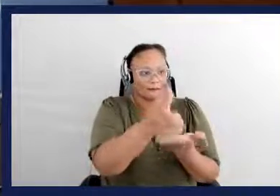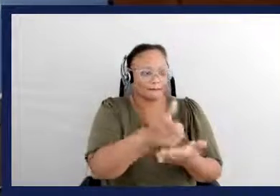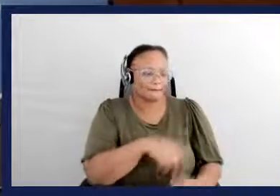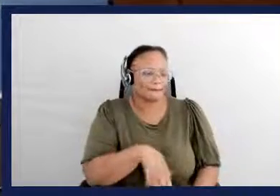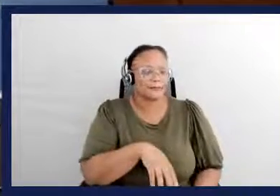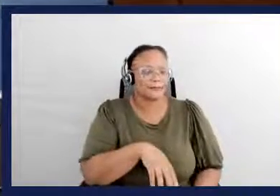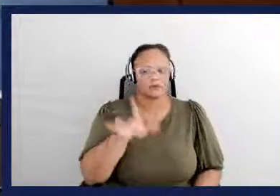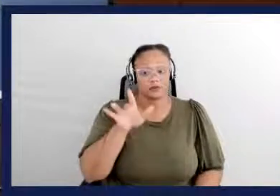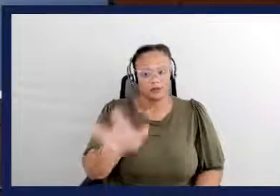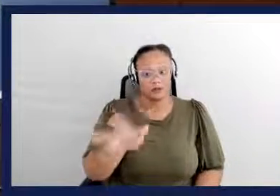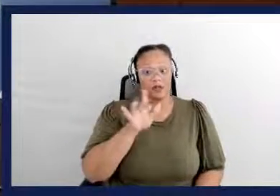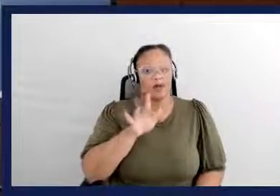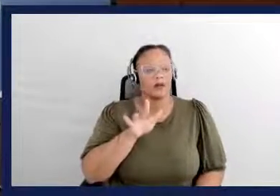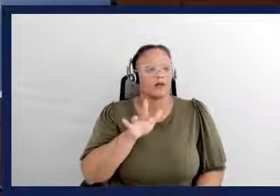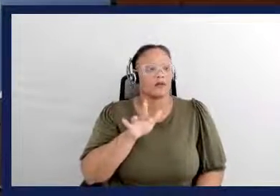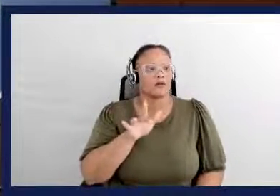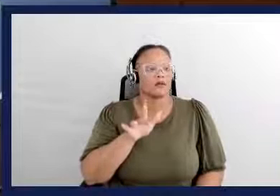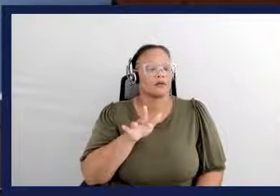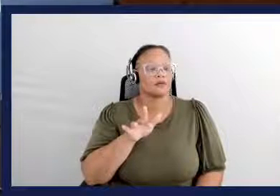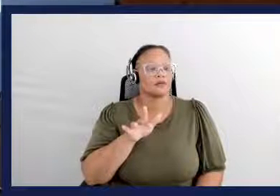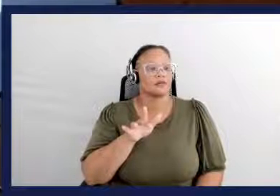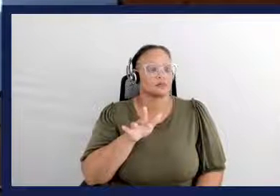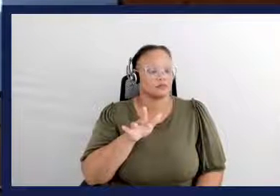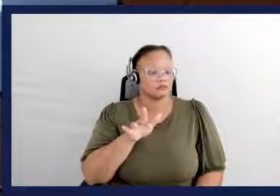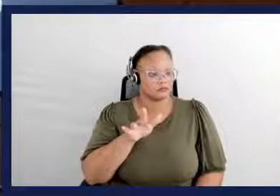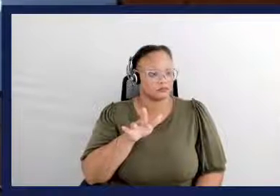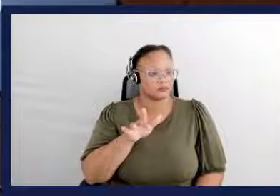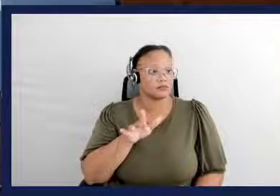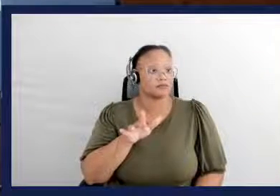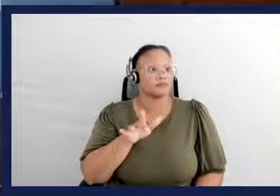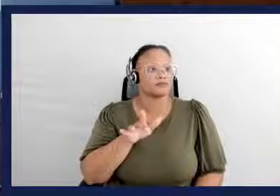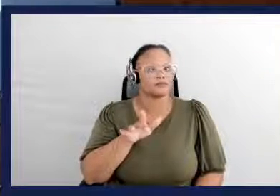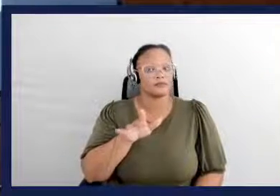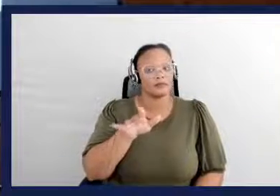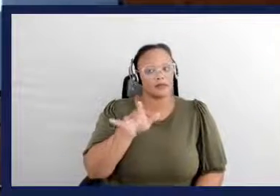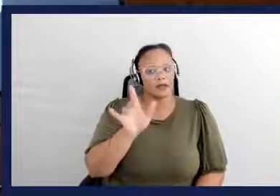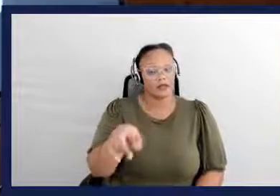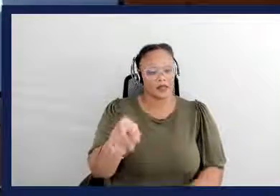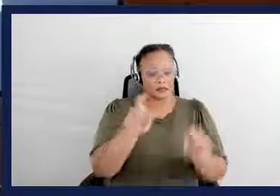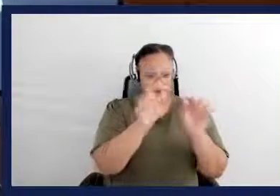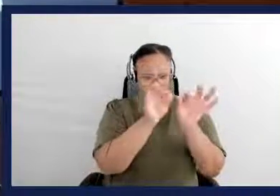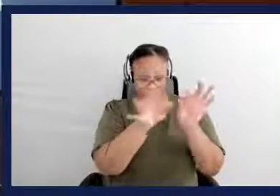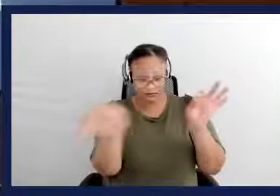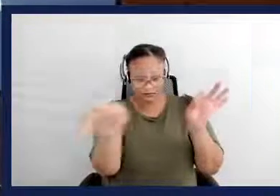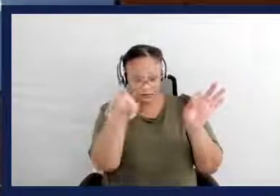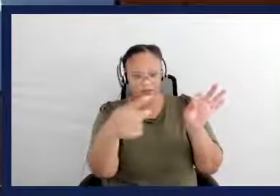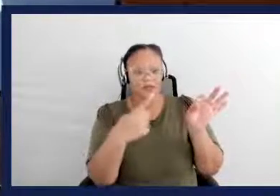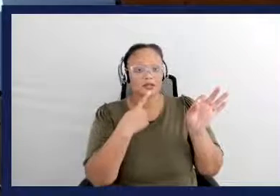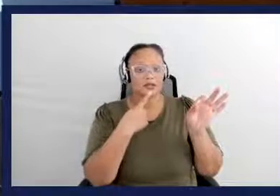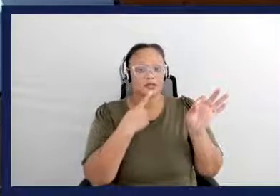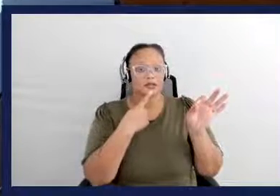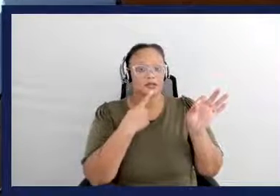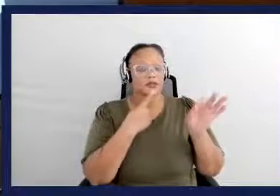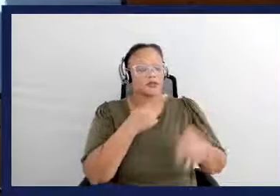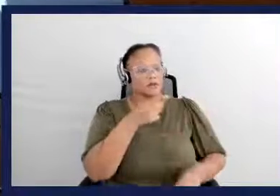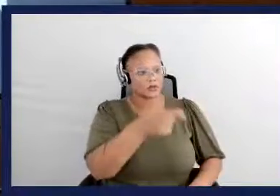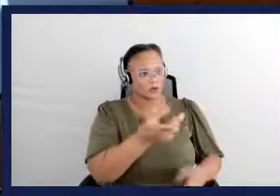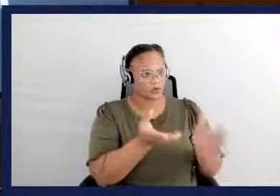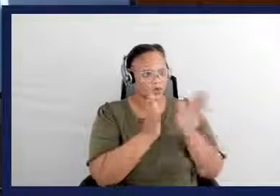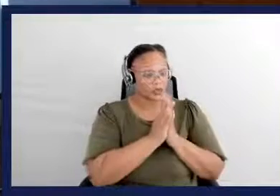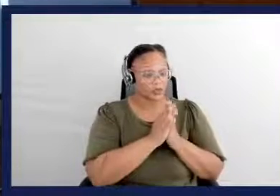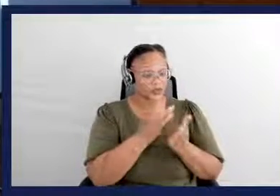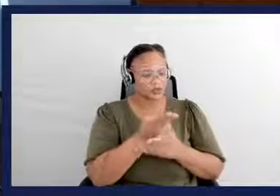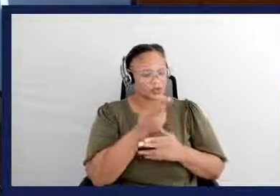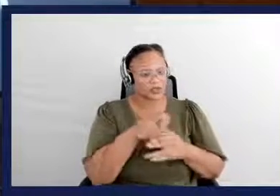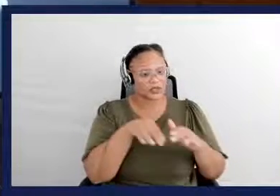select, I would like to use the accessible voting device. And here it's asking, you are requesting to use the accessible voting device and you'll